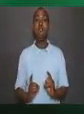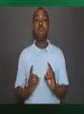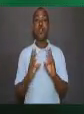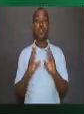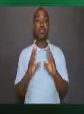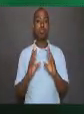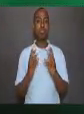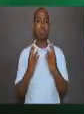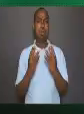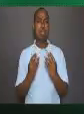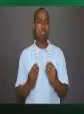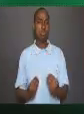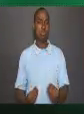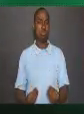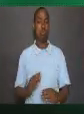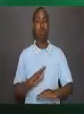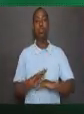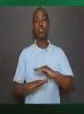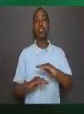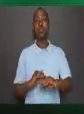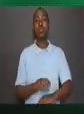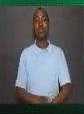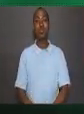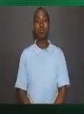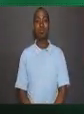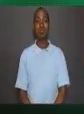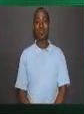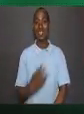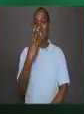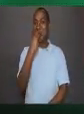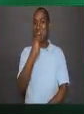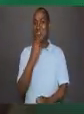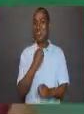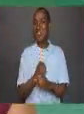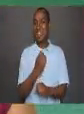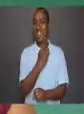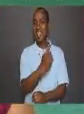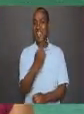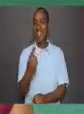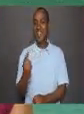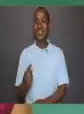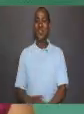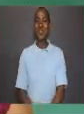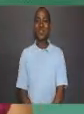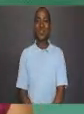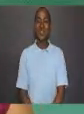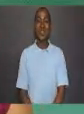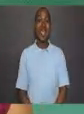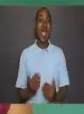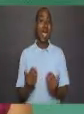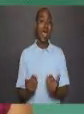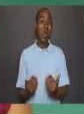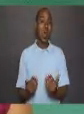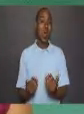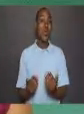Diffusion is a passive process. Great work, everyone. We have reached